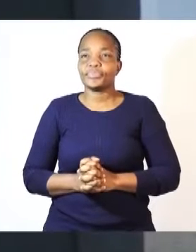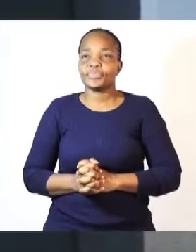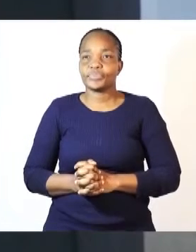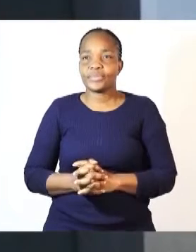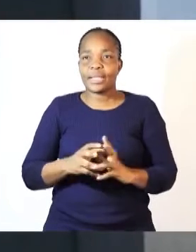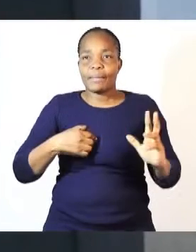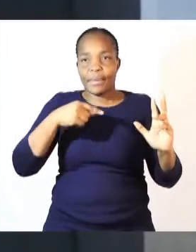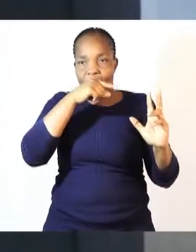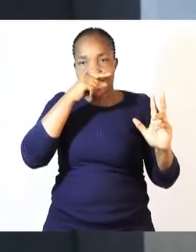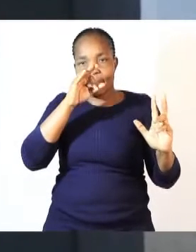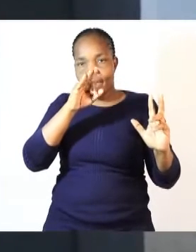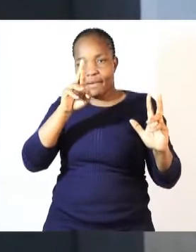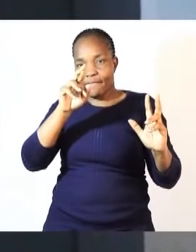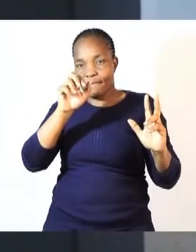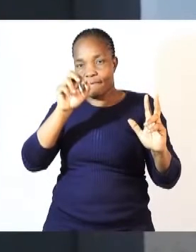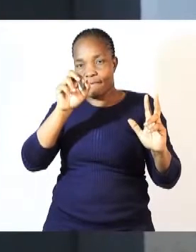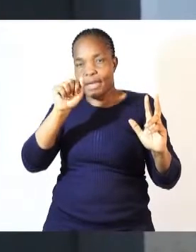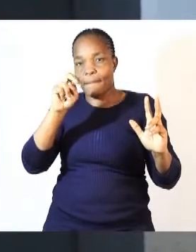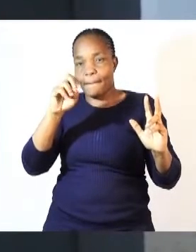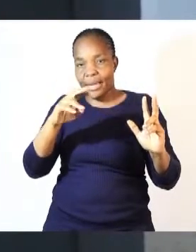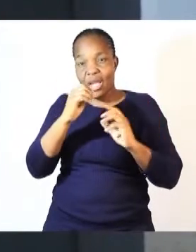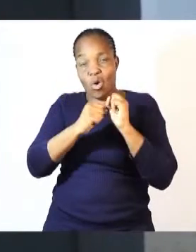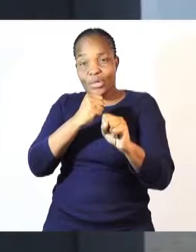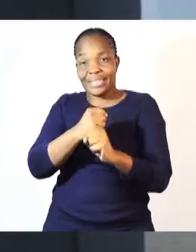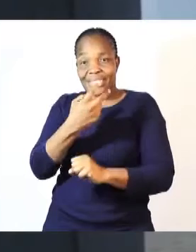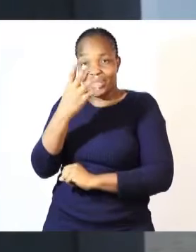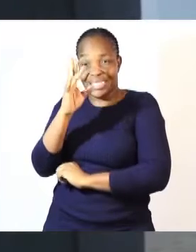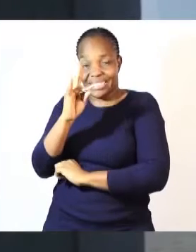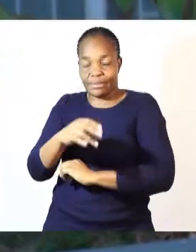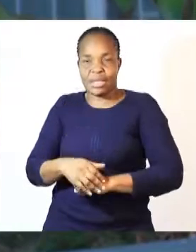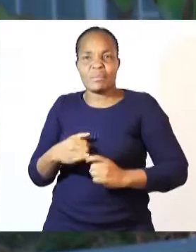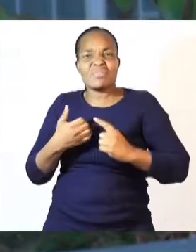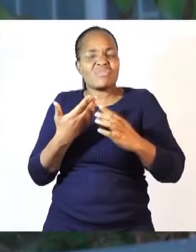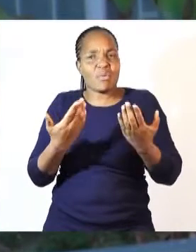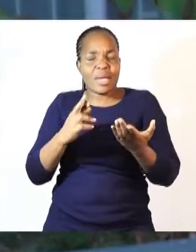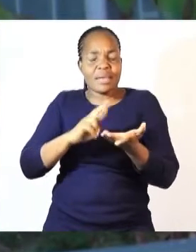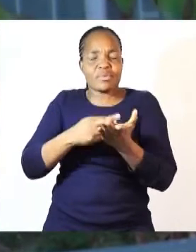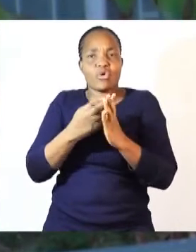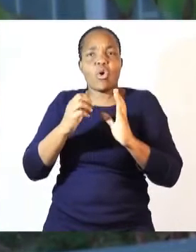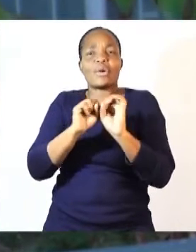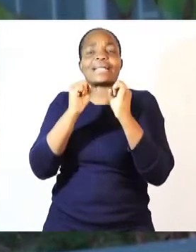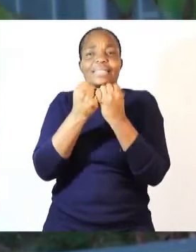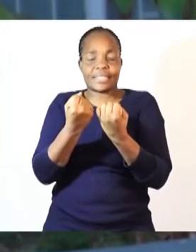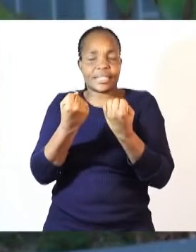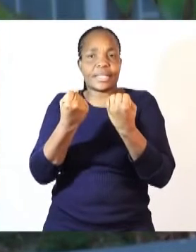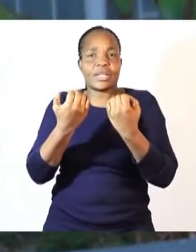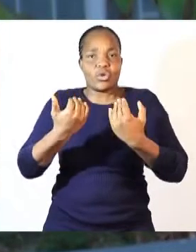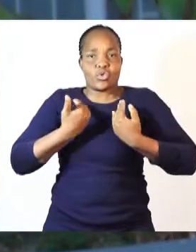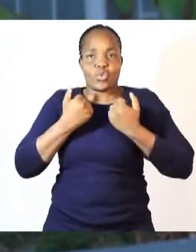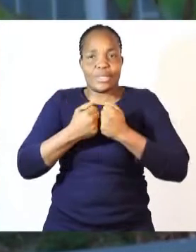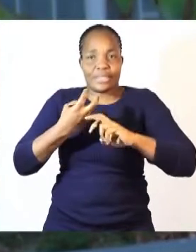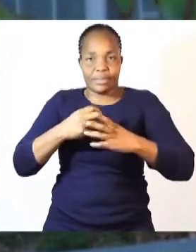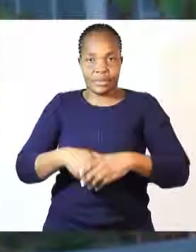My name is Franz Simon. I'm 27 years old. I'm from the Namibian Organization for Youth with Disabilities. I'm the